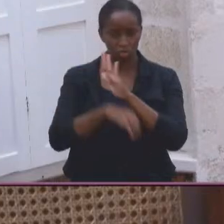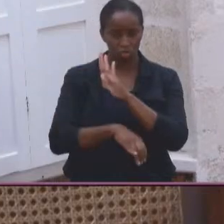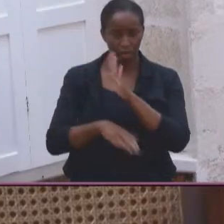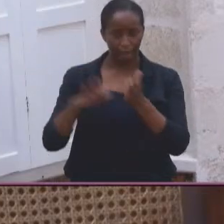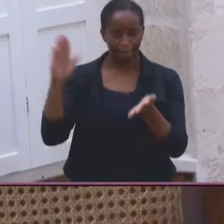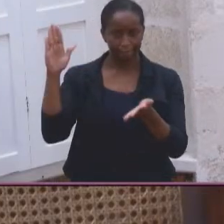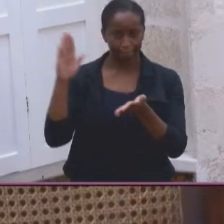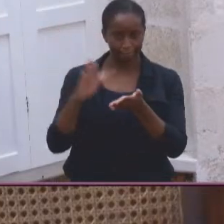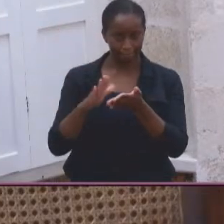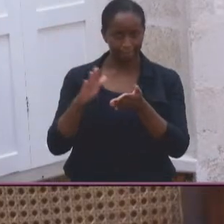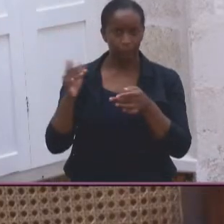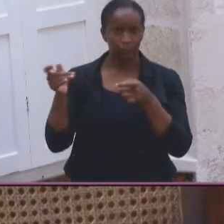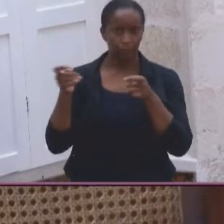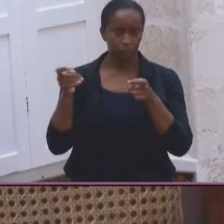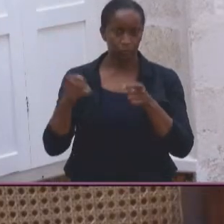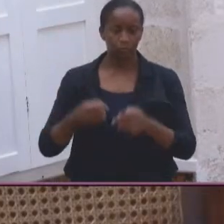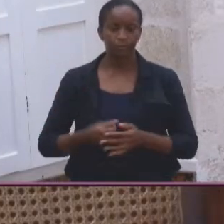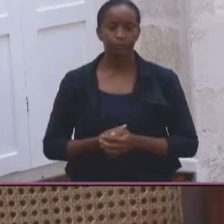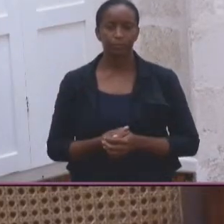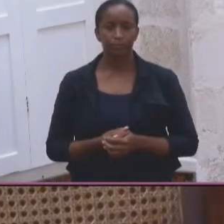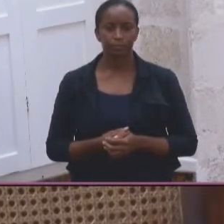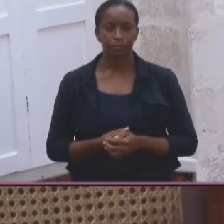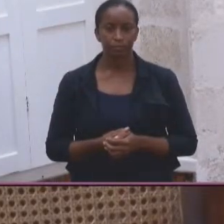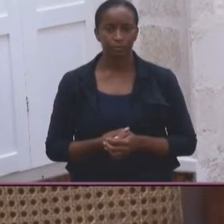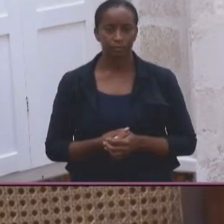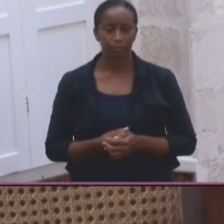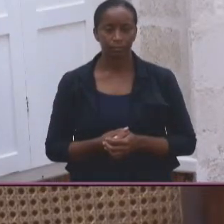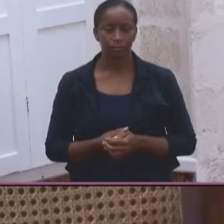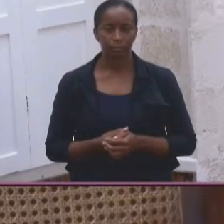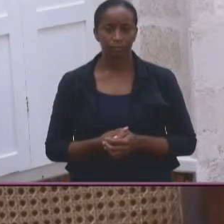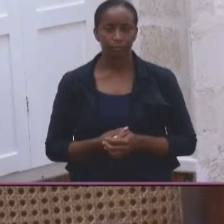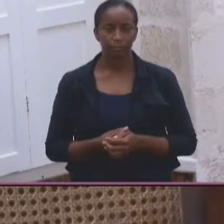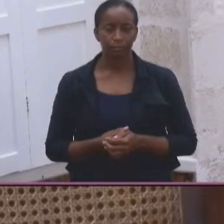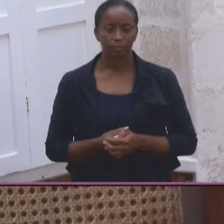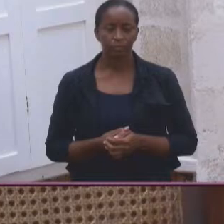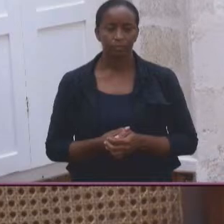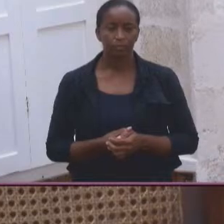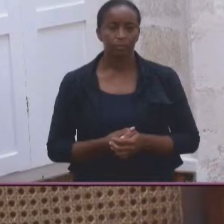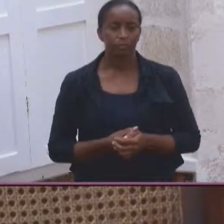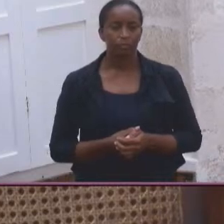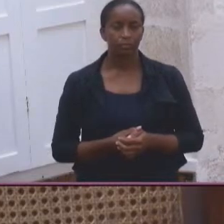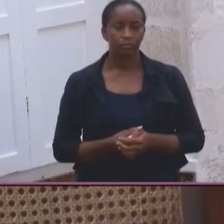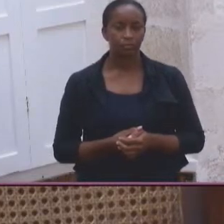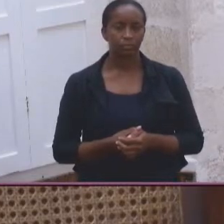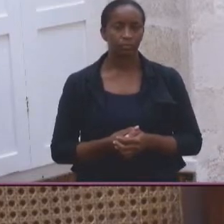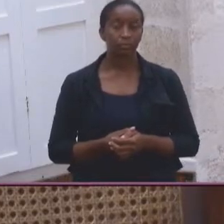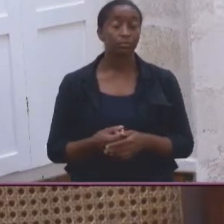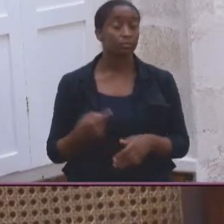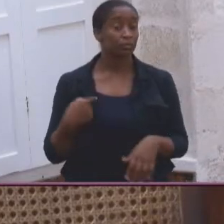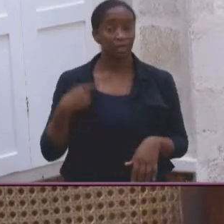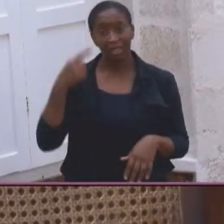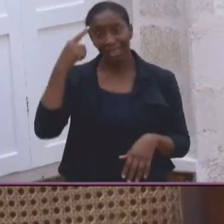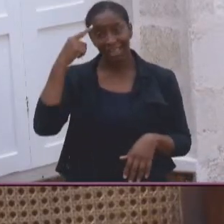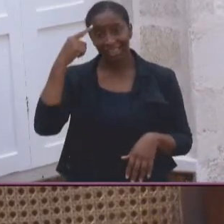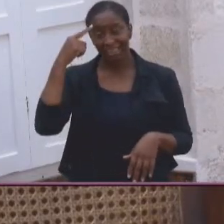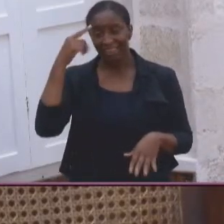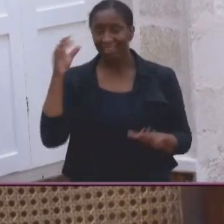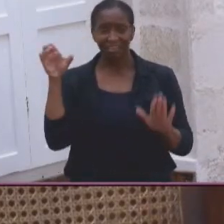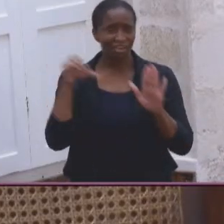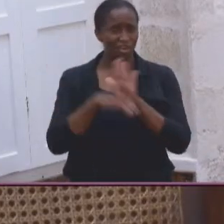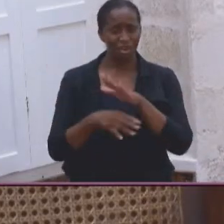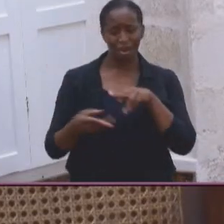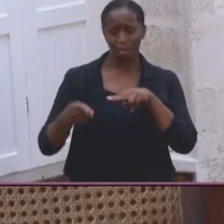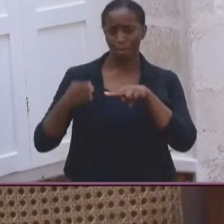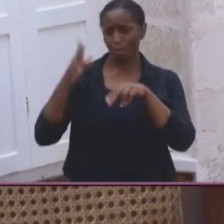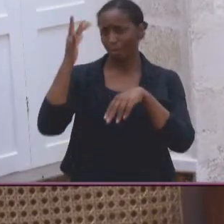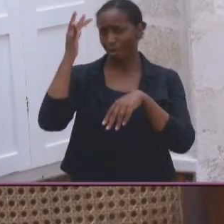And as I said earlier, I believe that that has come from indiscipline that starts